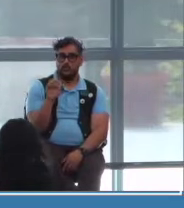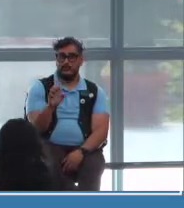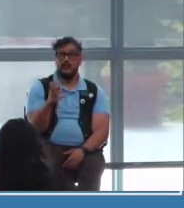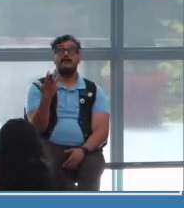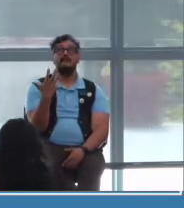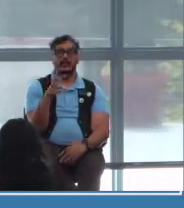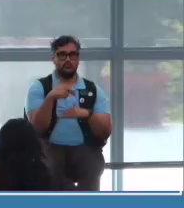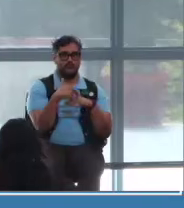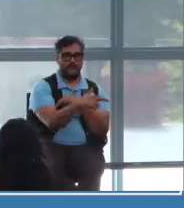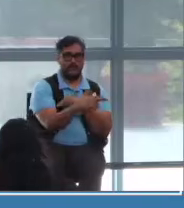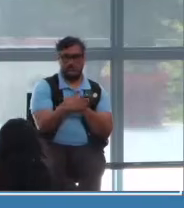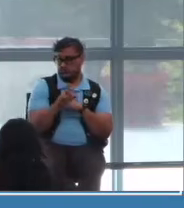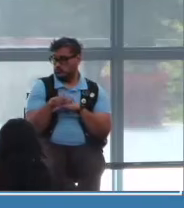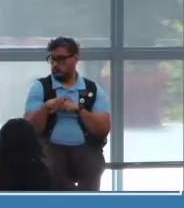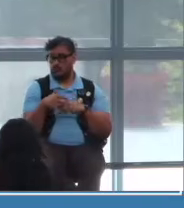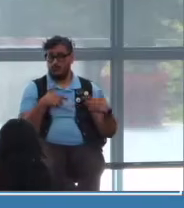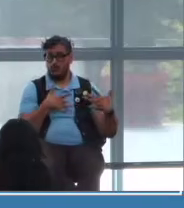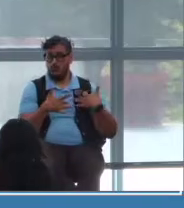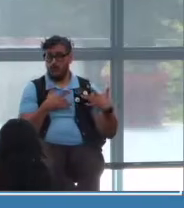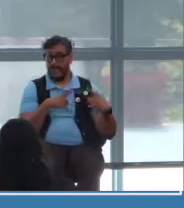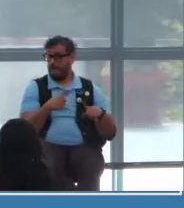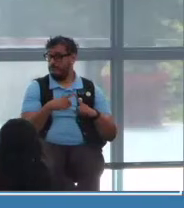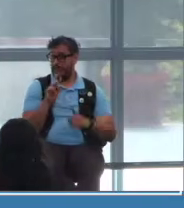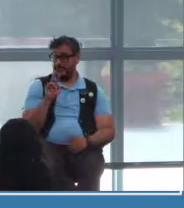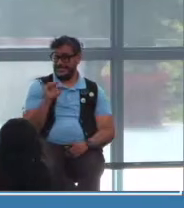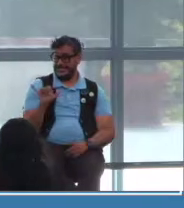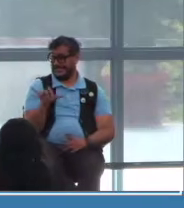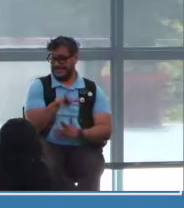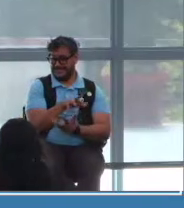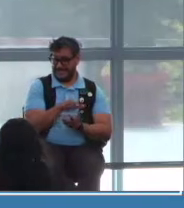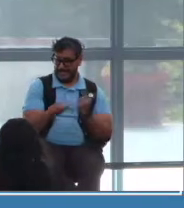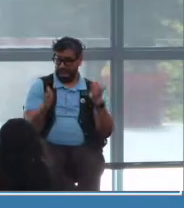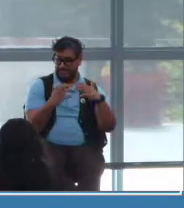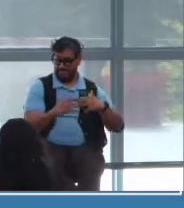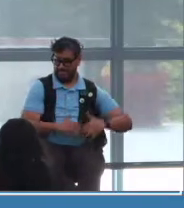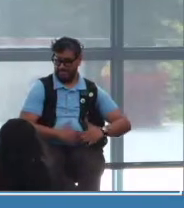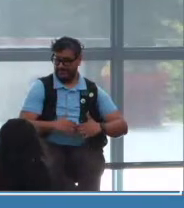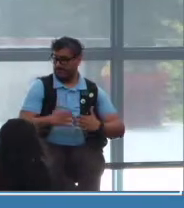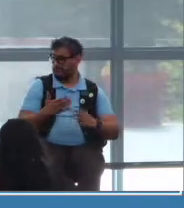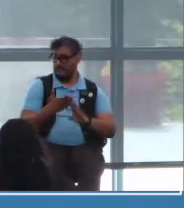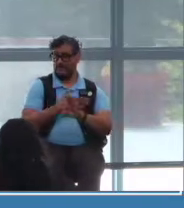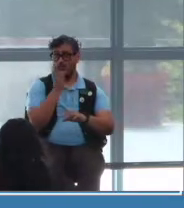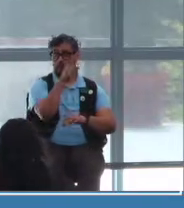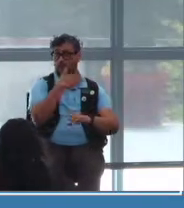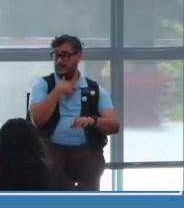one. Should I be worried about severe kidney damage in the time it takes to get to my appointment next month?